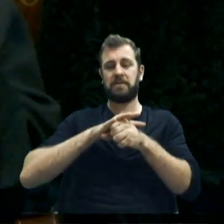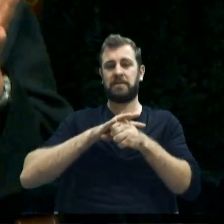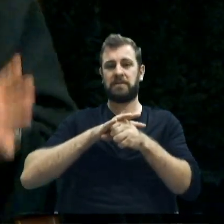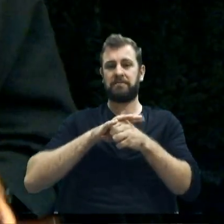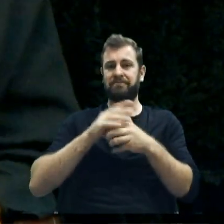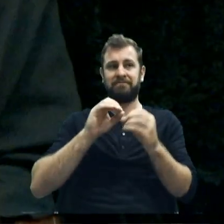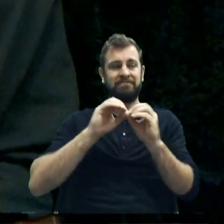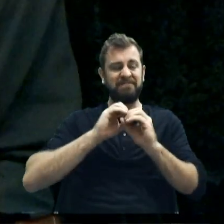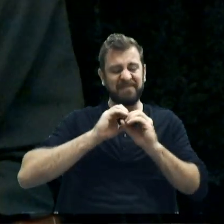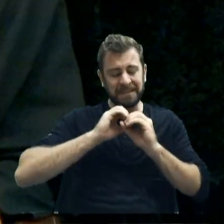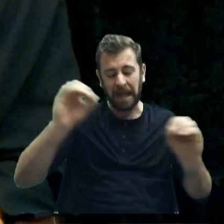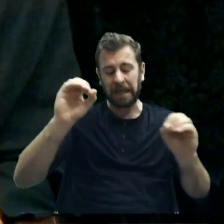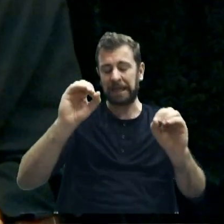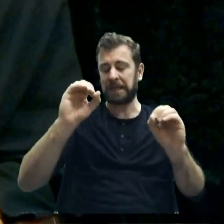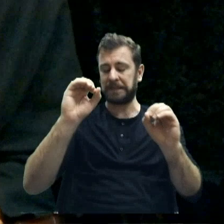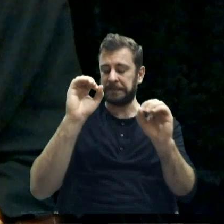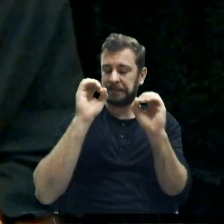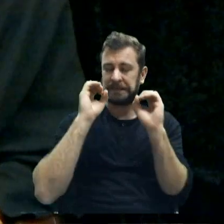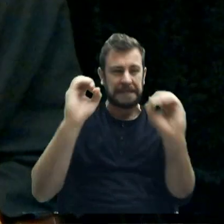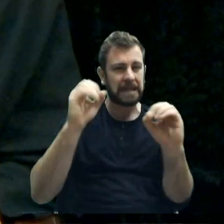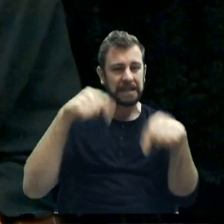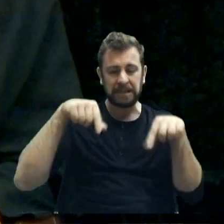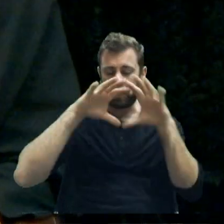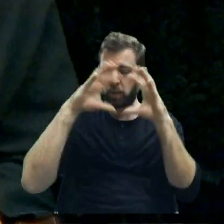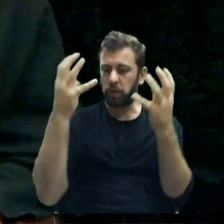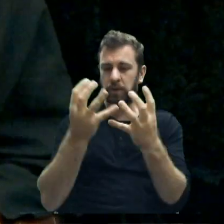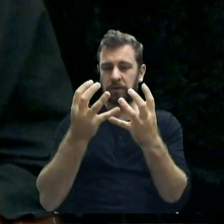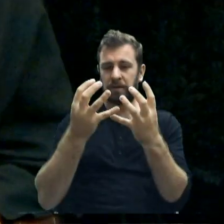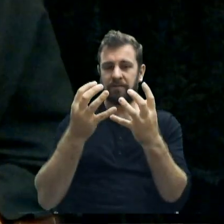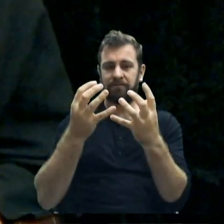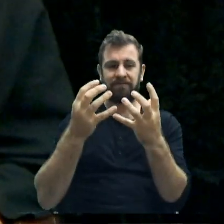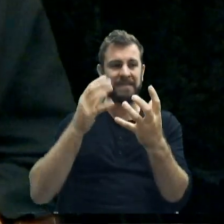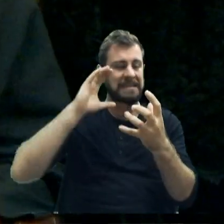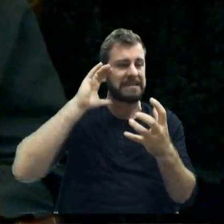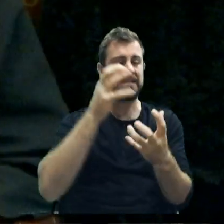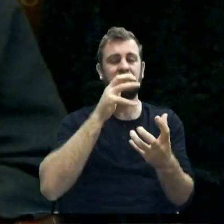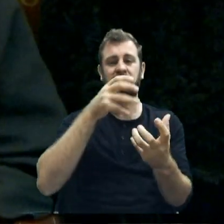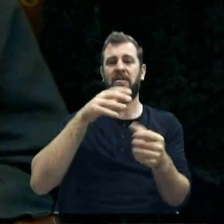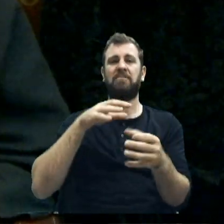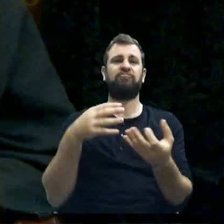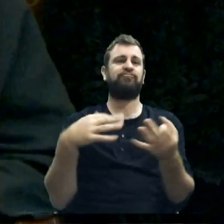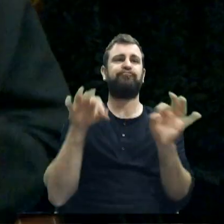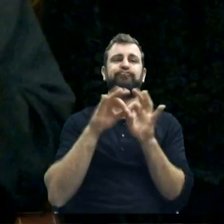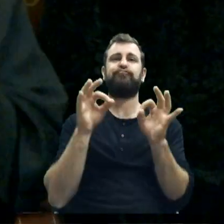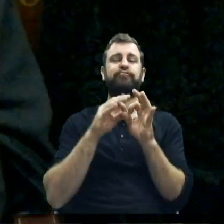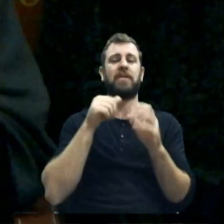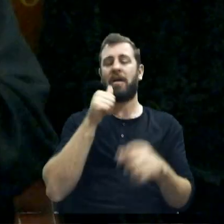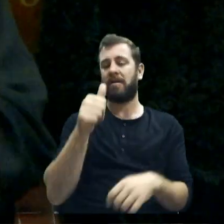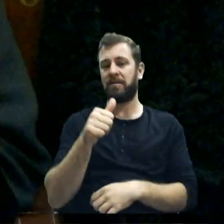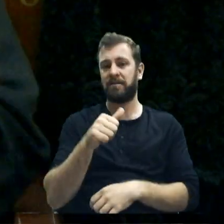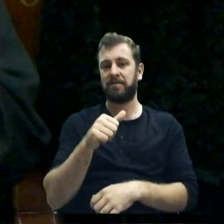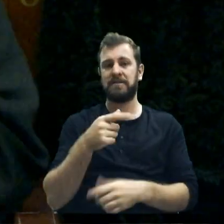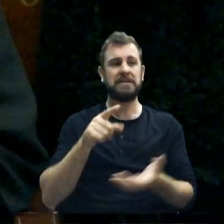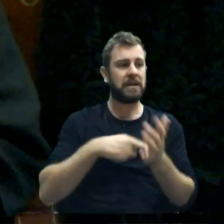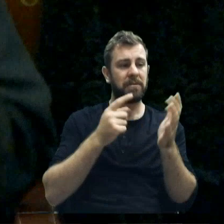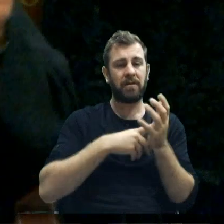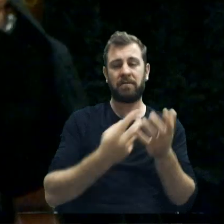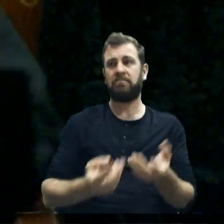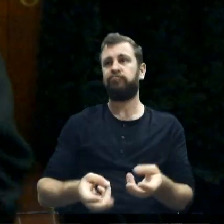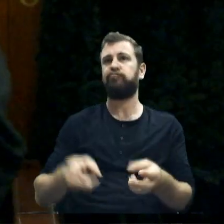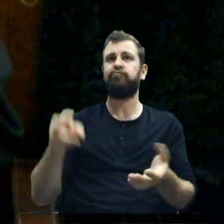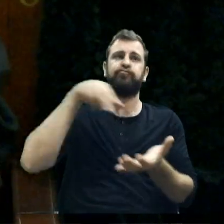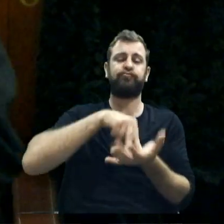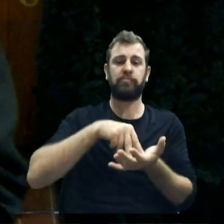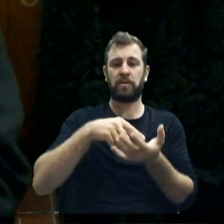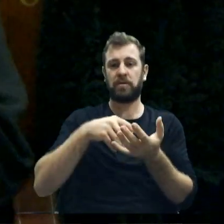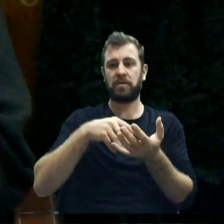Nothing in their world seems like it's worth it. They can't even get out of bed sometimes. They can't even muster up the energy to come